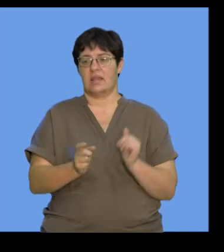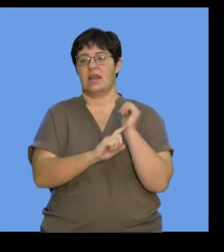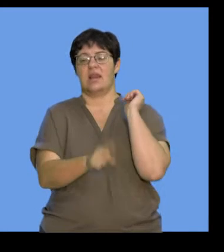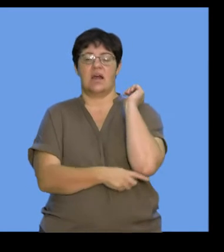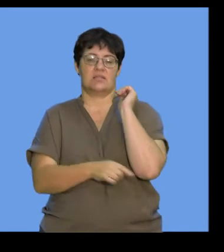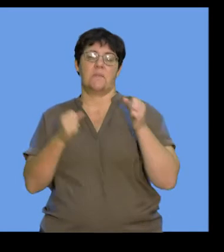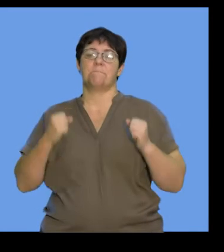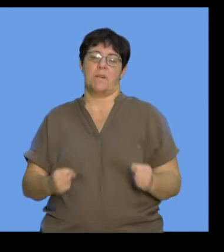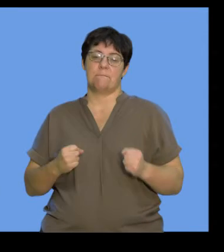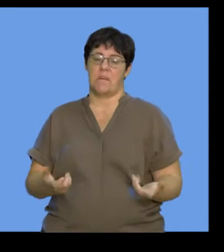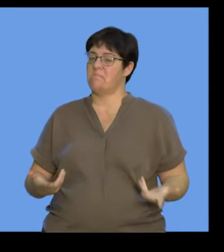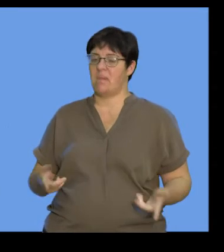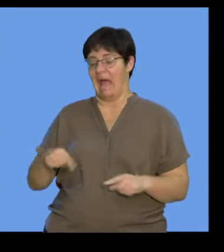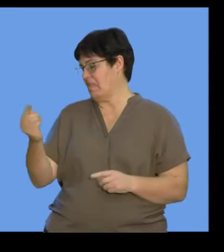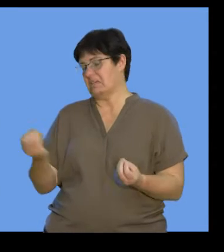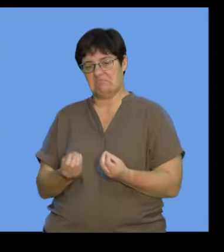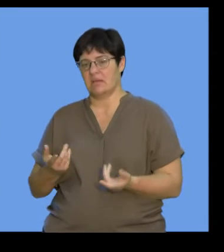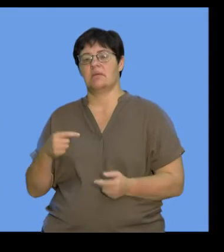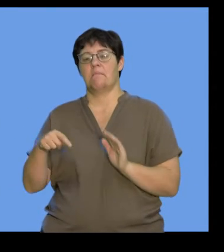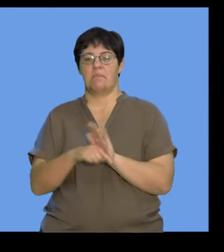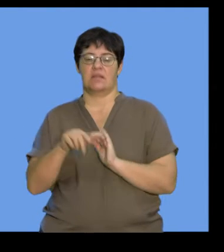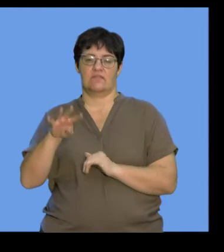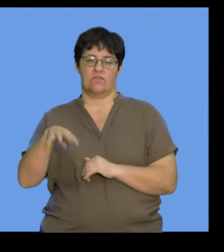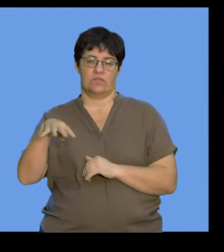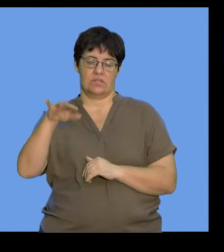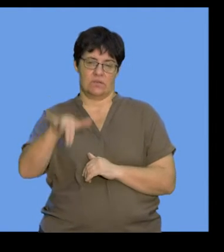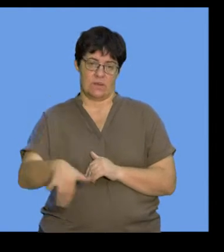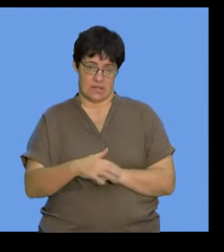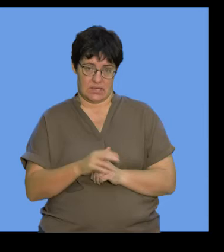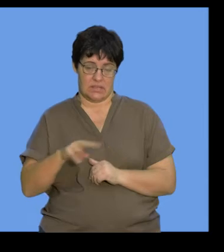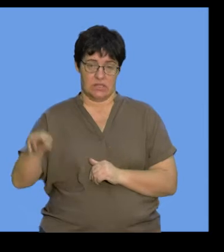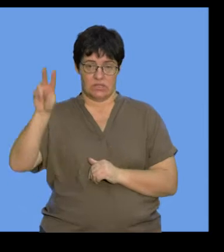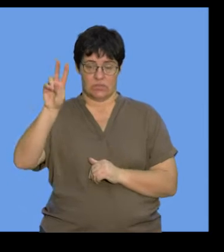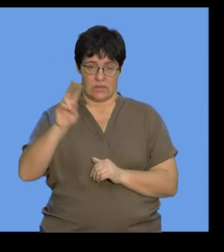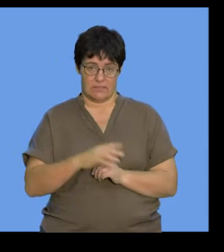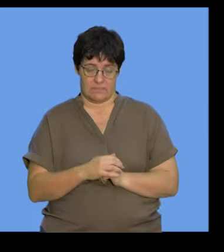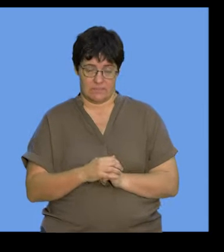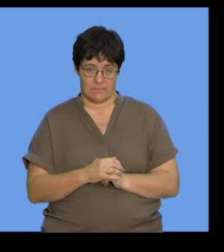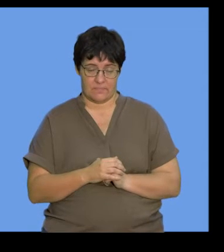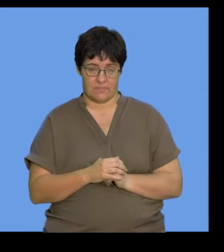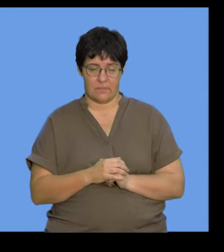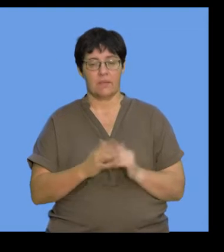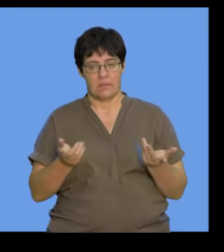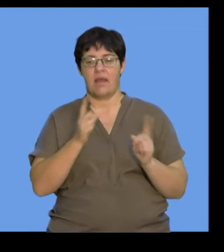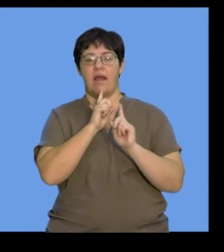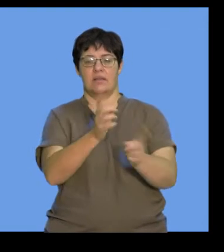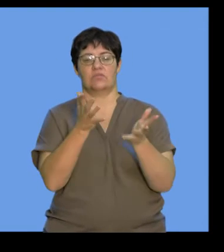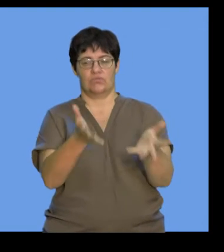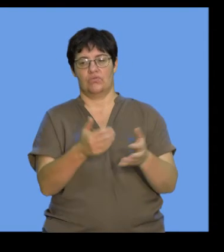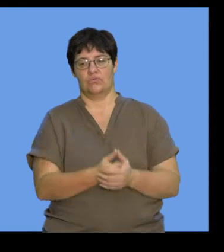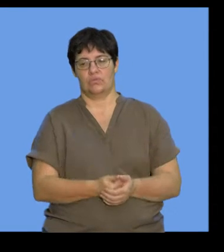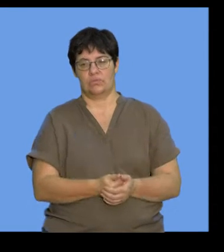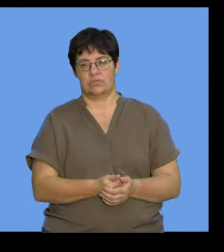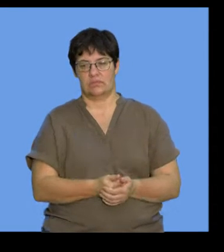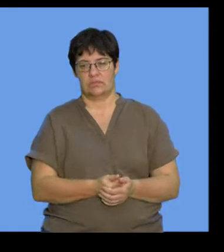y. Then lastly, it does not have a like term, it just remains 14y squared. And